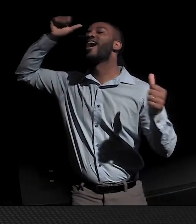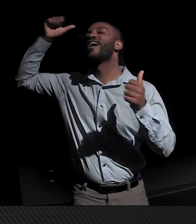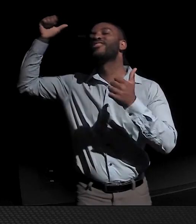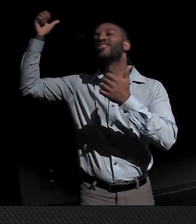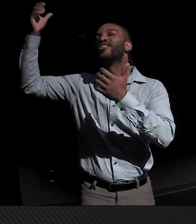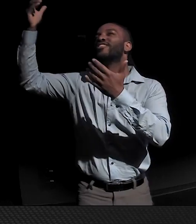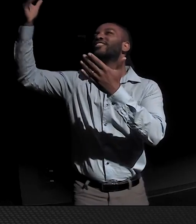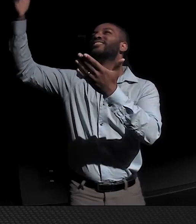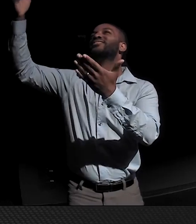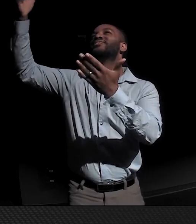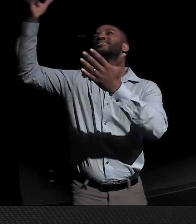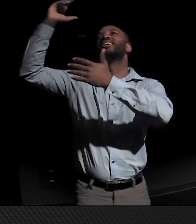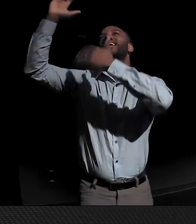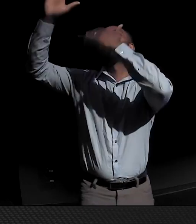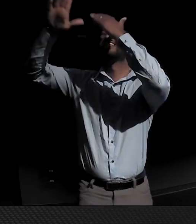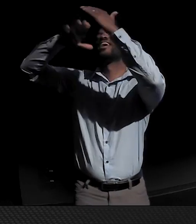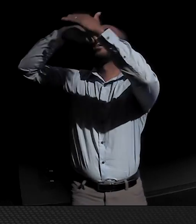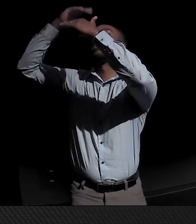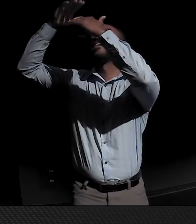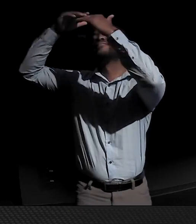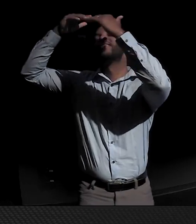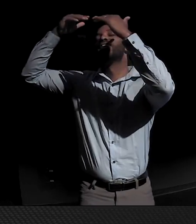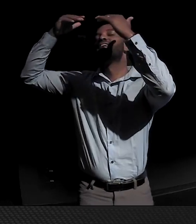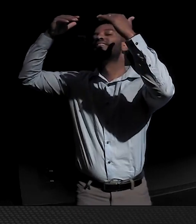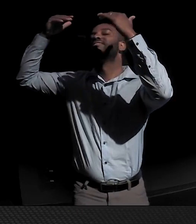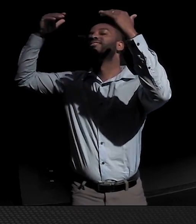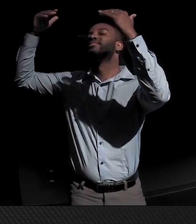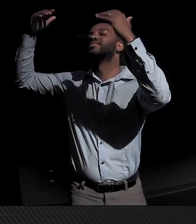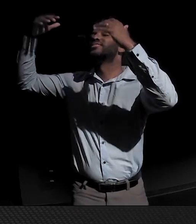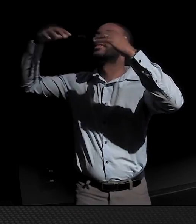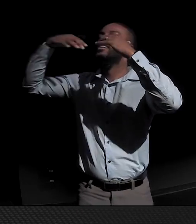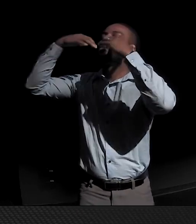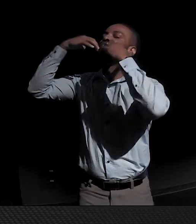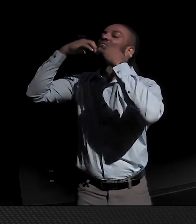Our Father in heaven,